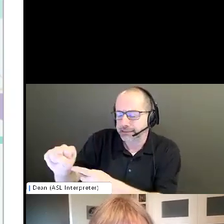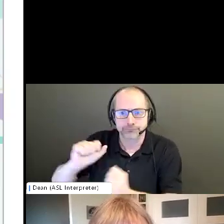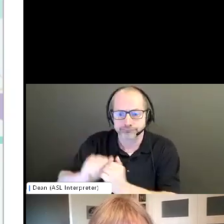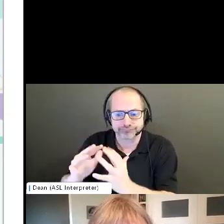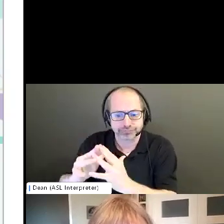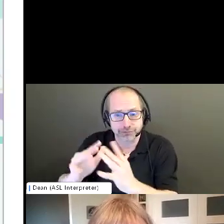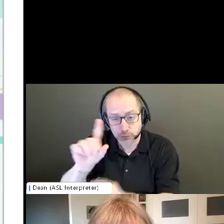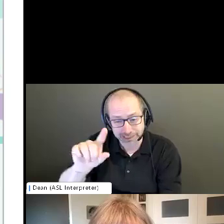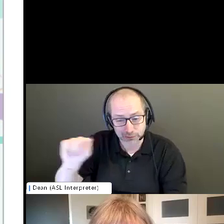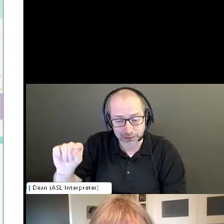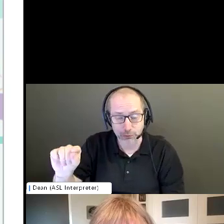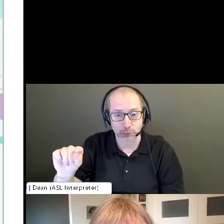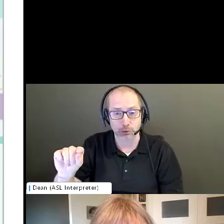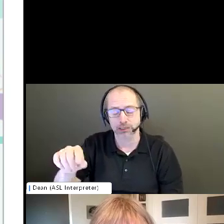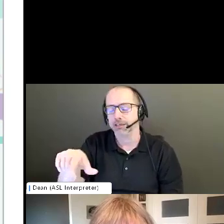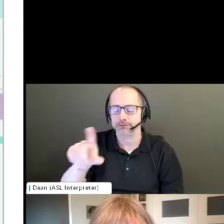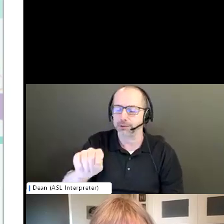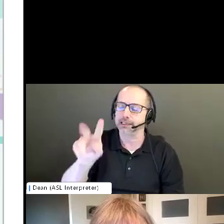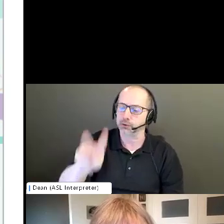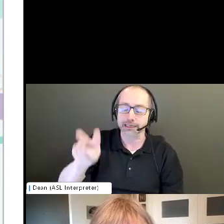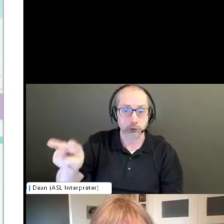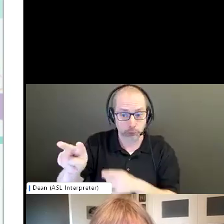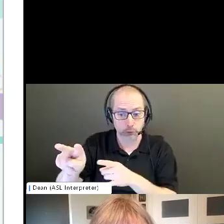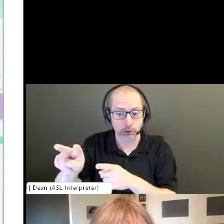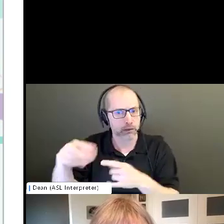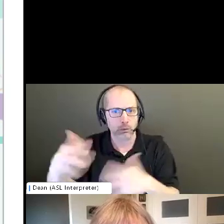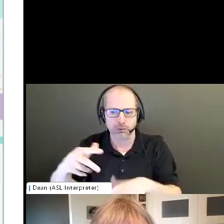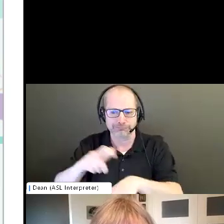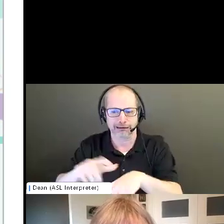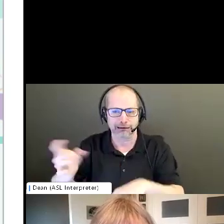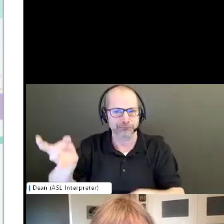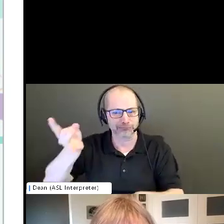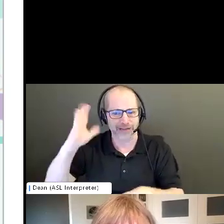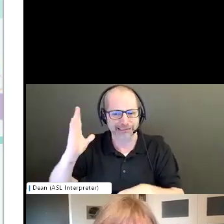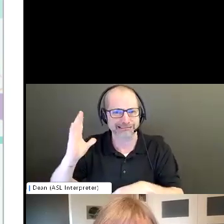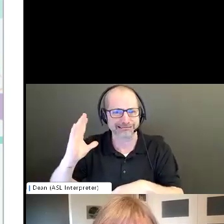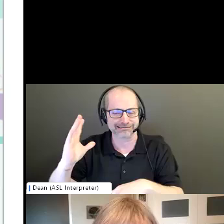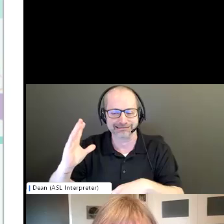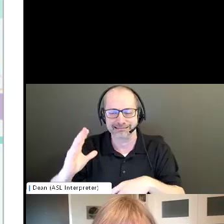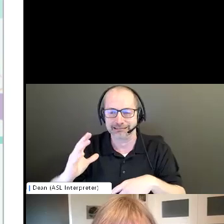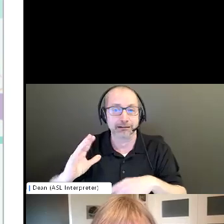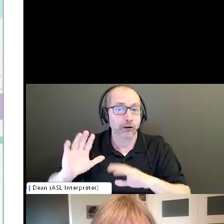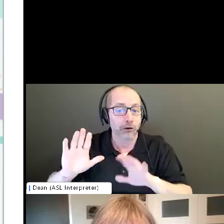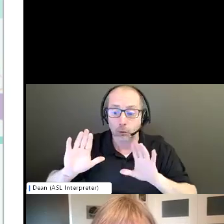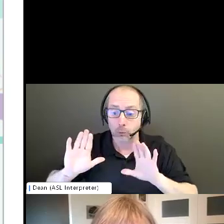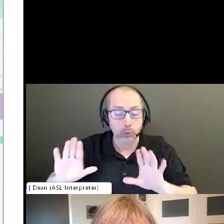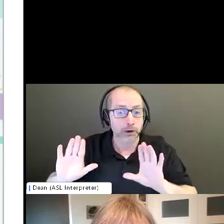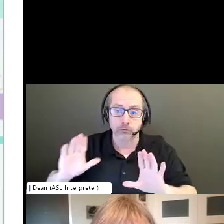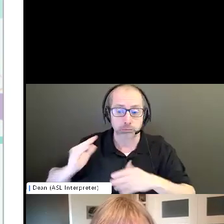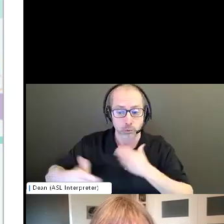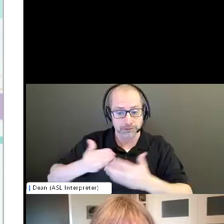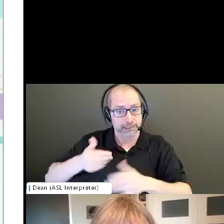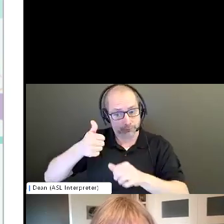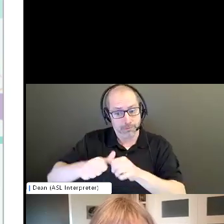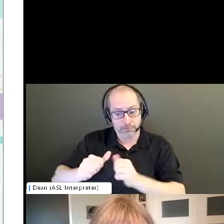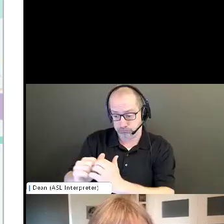how quickly the time goes. And honestly, it was a great process in terms of we talked to